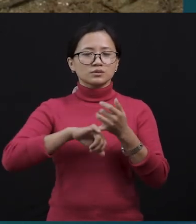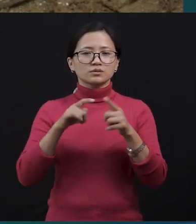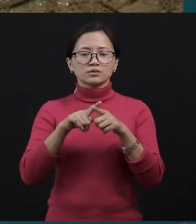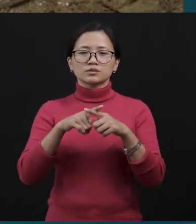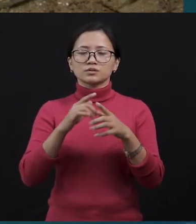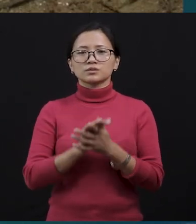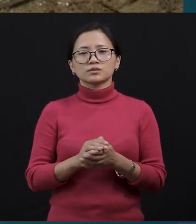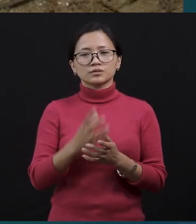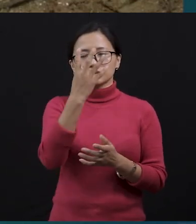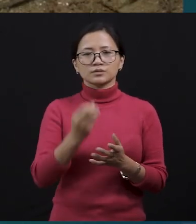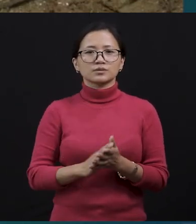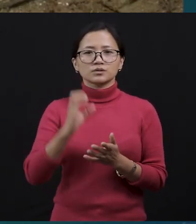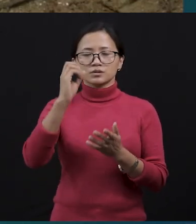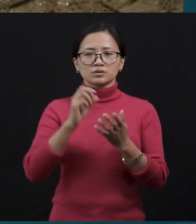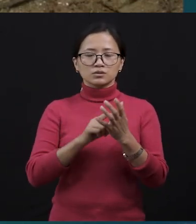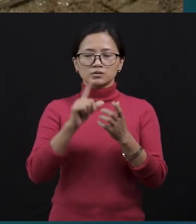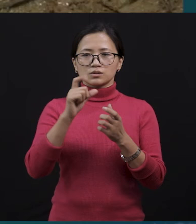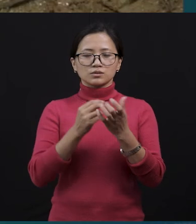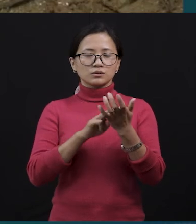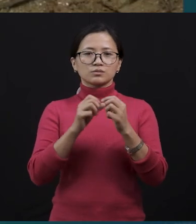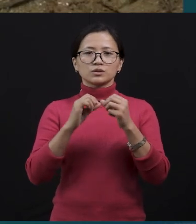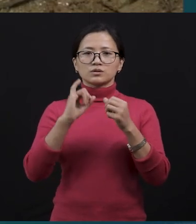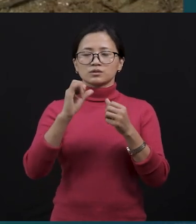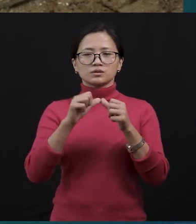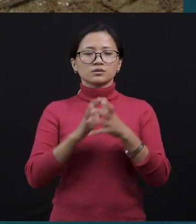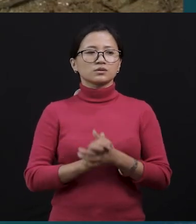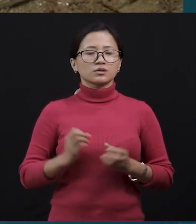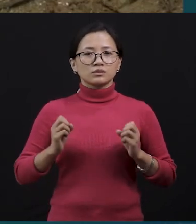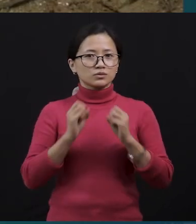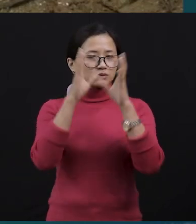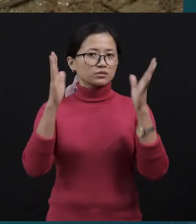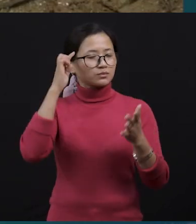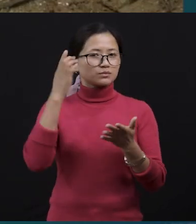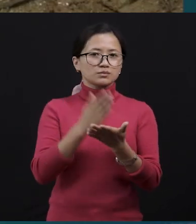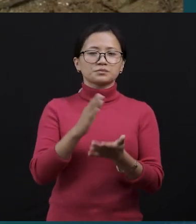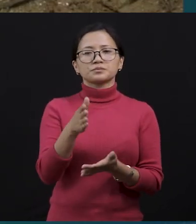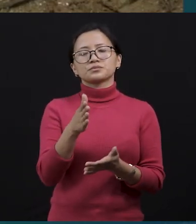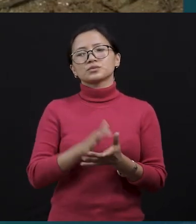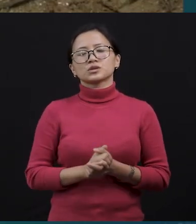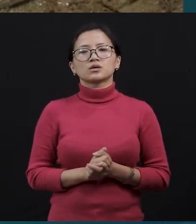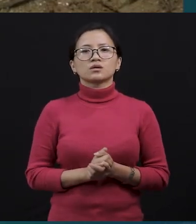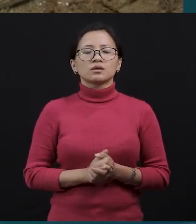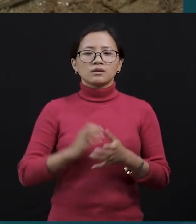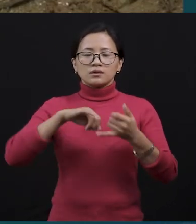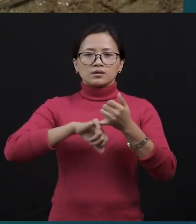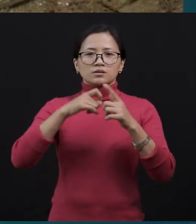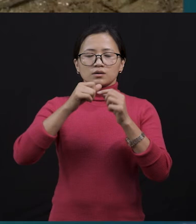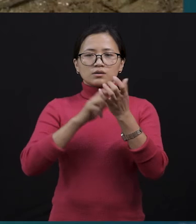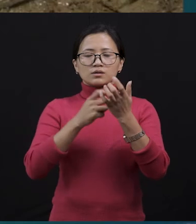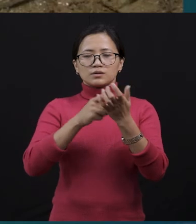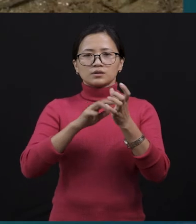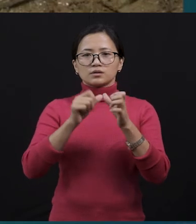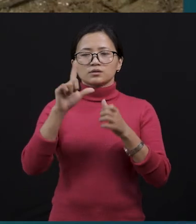when the news about Columbia disaster broke, there was shock and disbelief. The town of Colonel spent a sleepless night